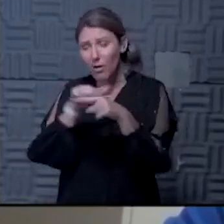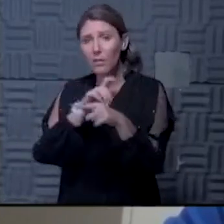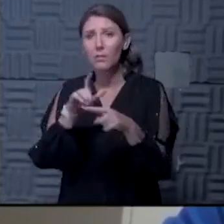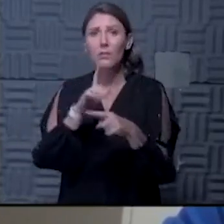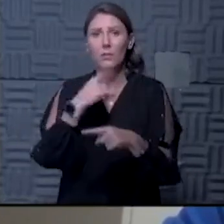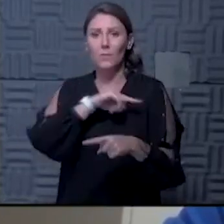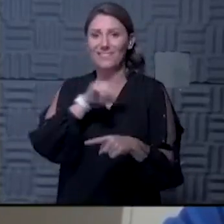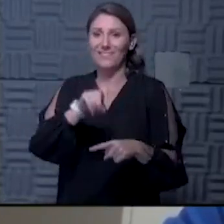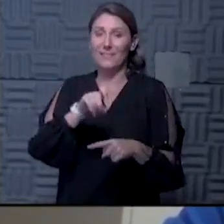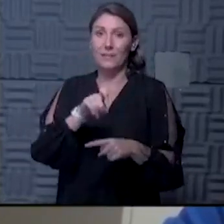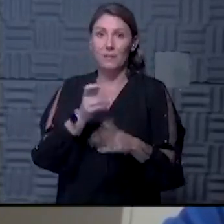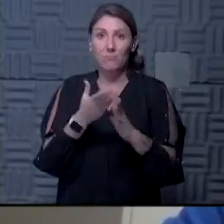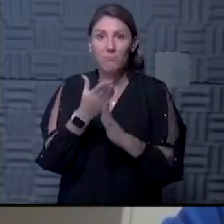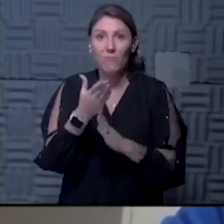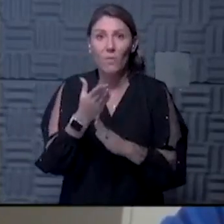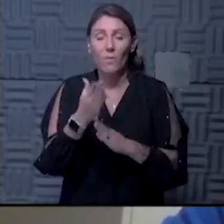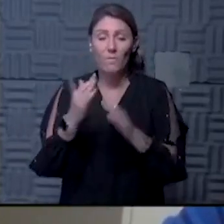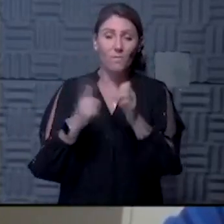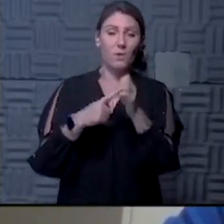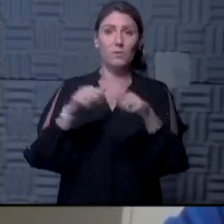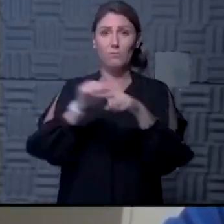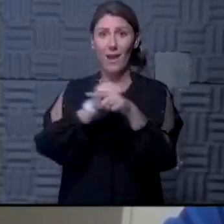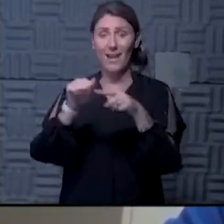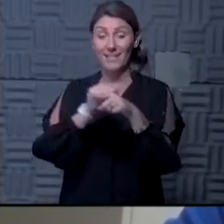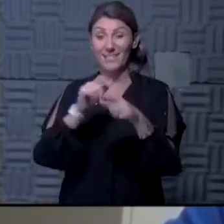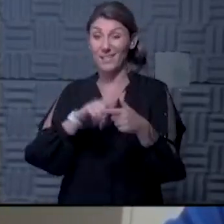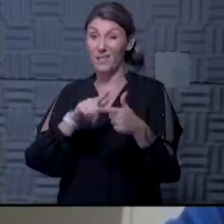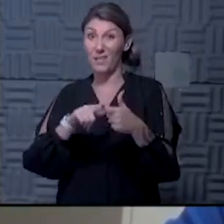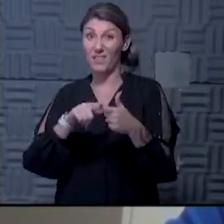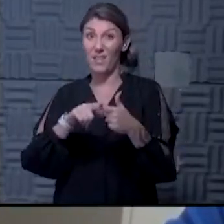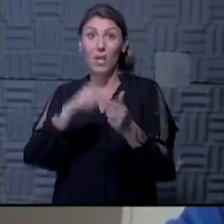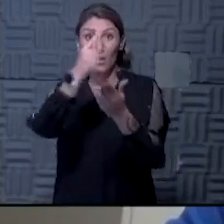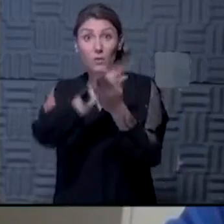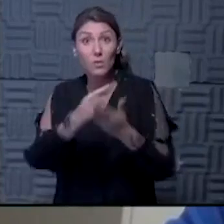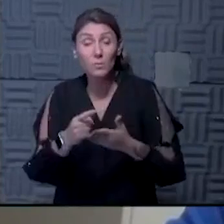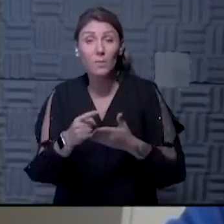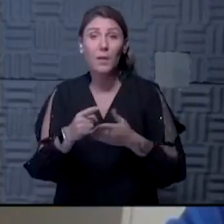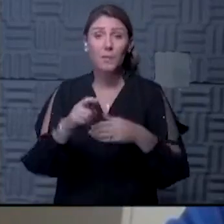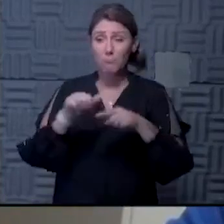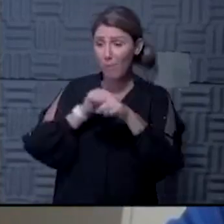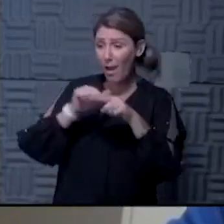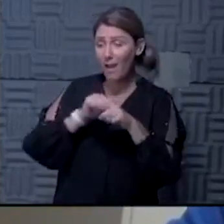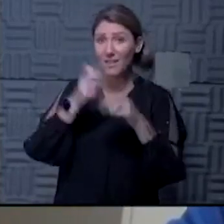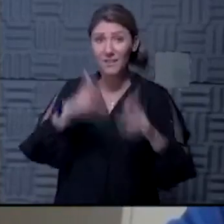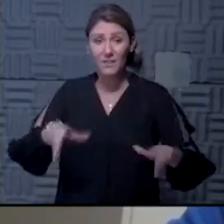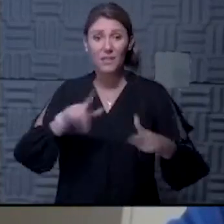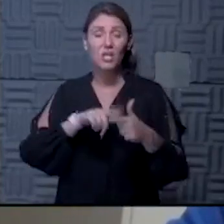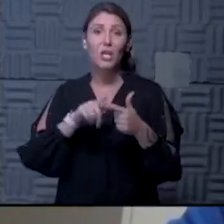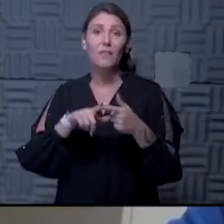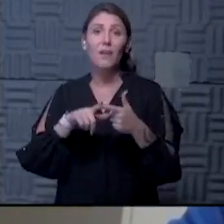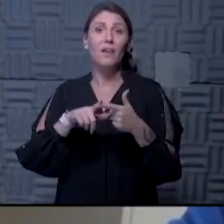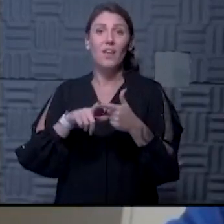our first practice, and then we got to get through our first week of practice, and then let's get to our first week of games,